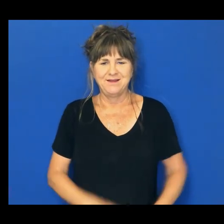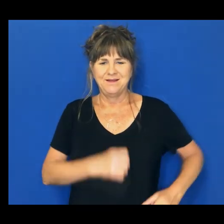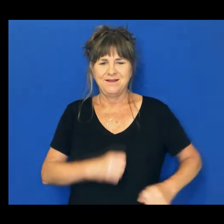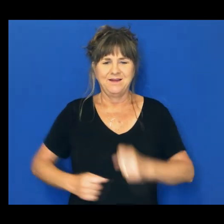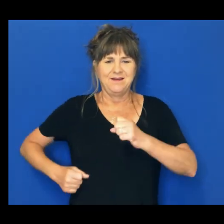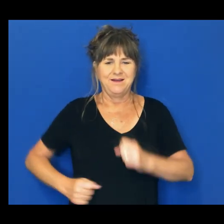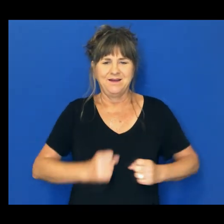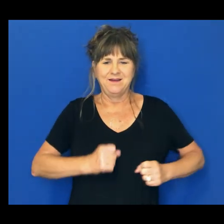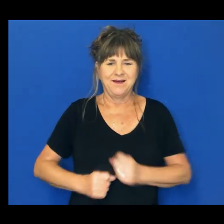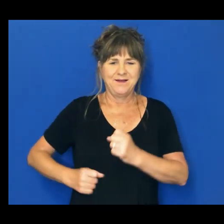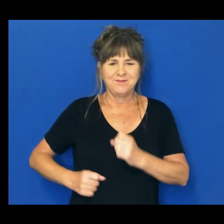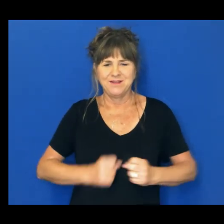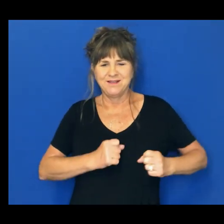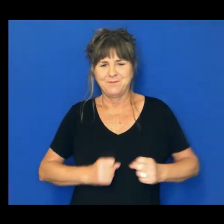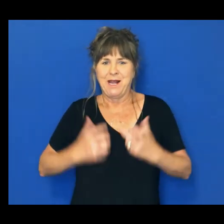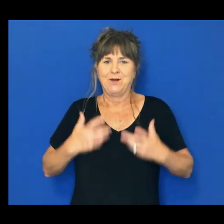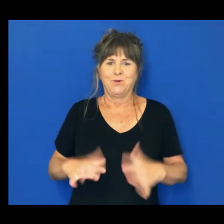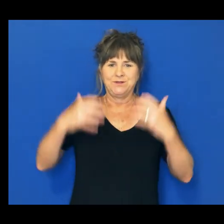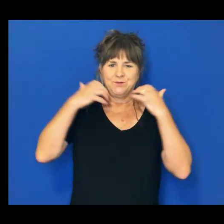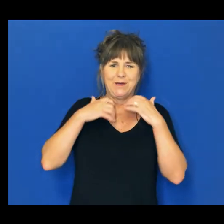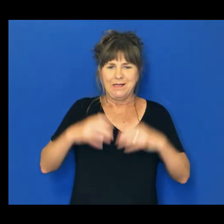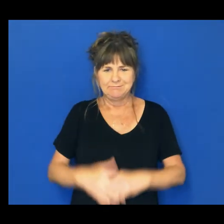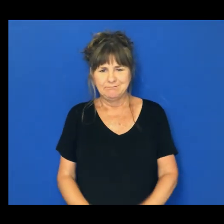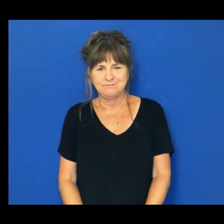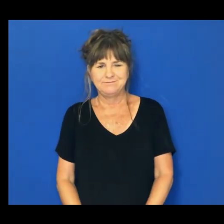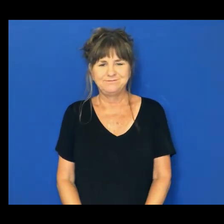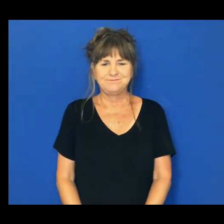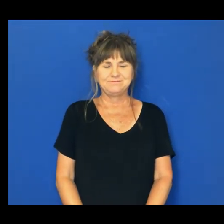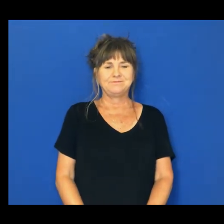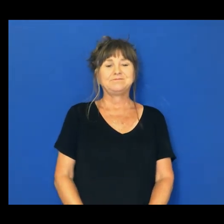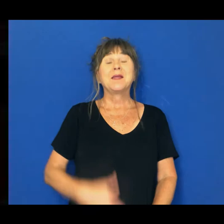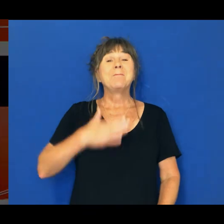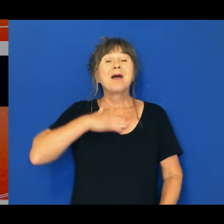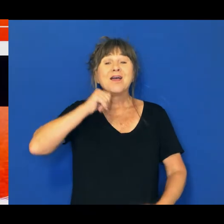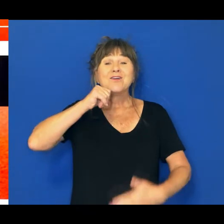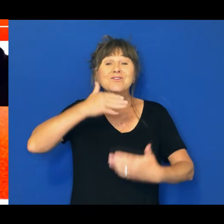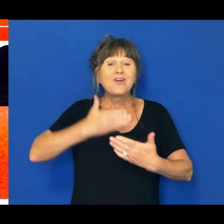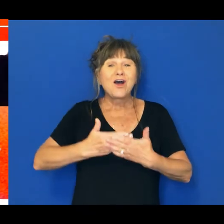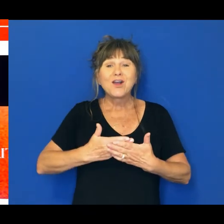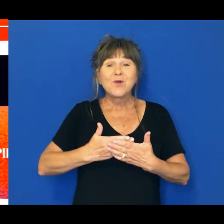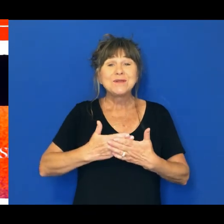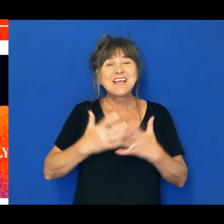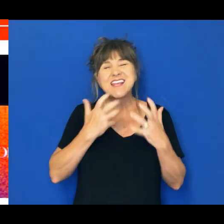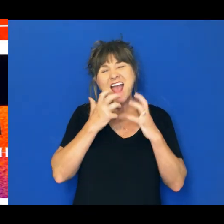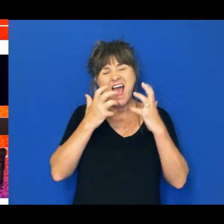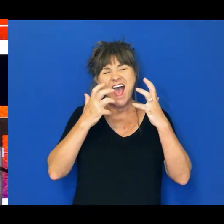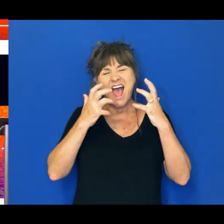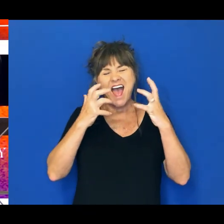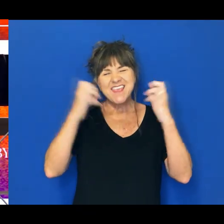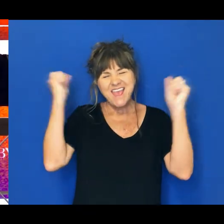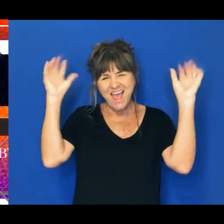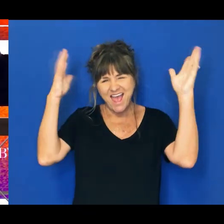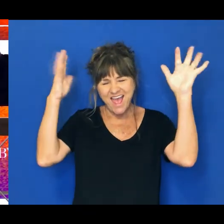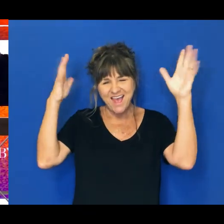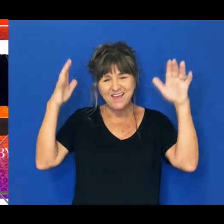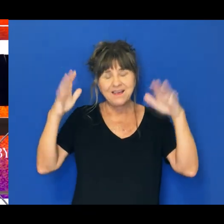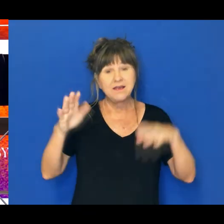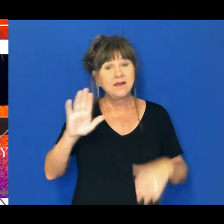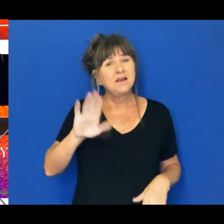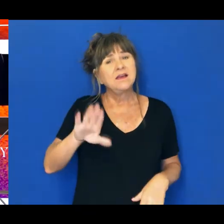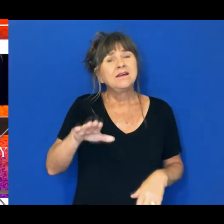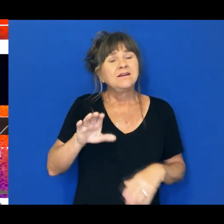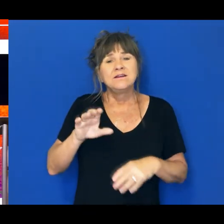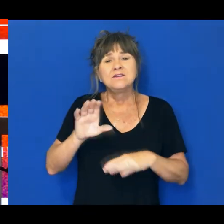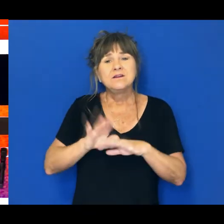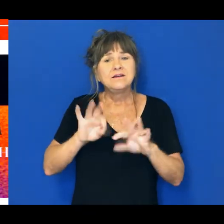That's the run fast enough not to sweat run right there. I love my daughter was like, yeah, Levi. But church, can I just tell